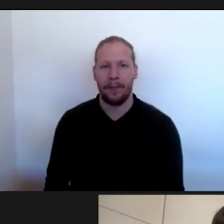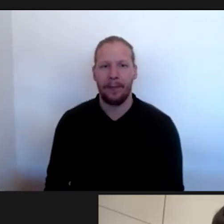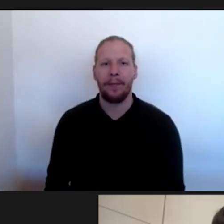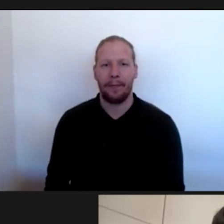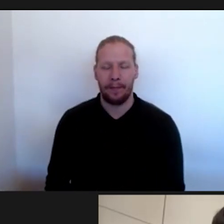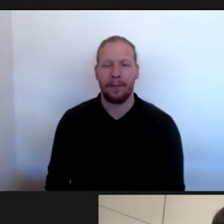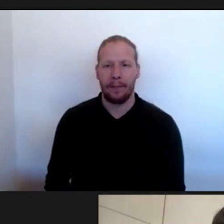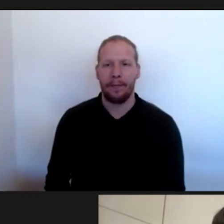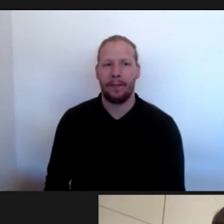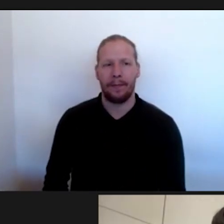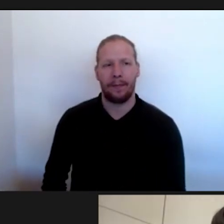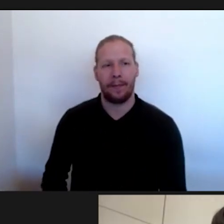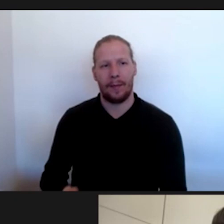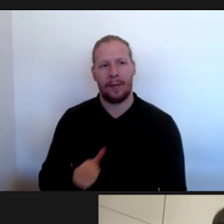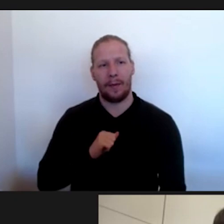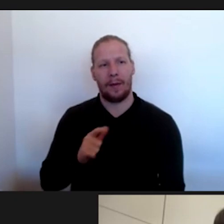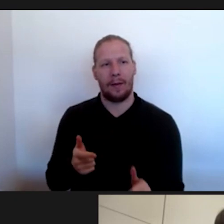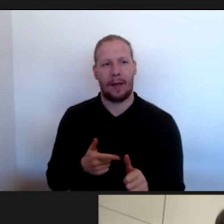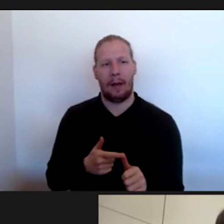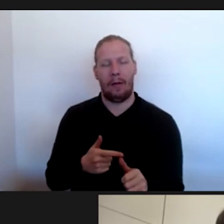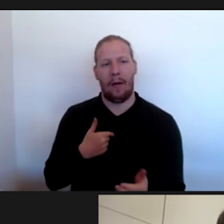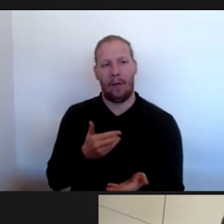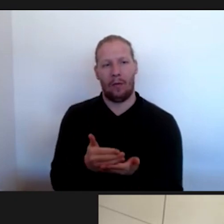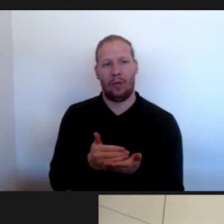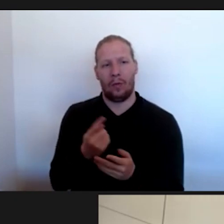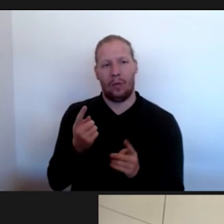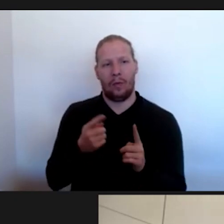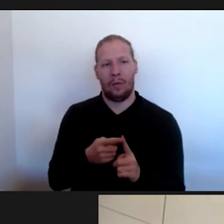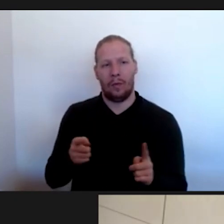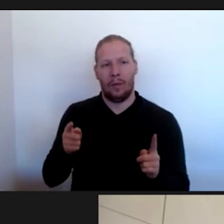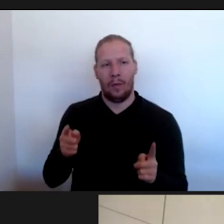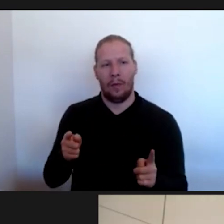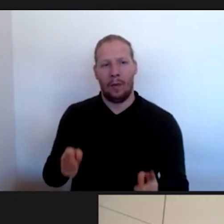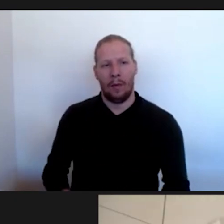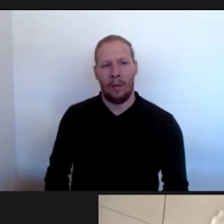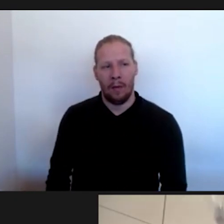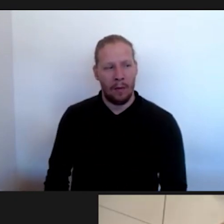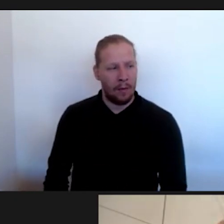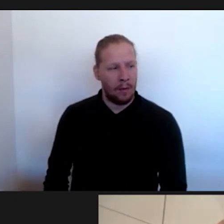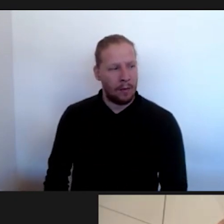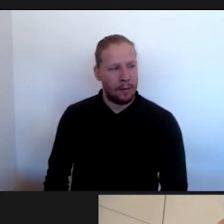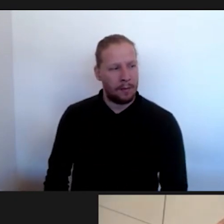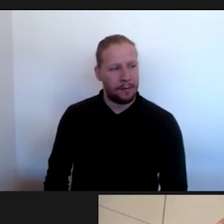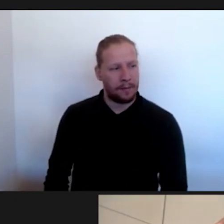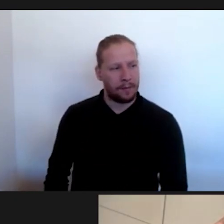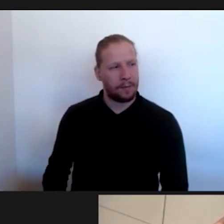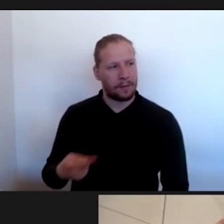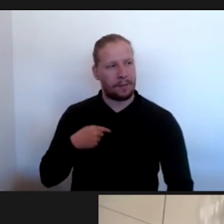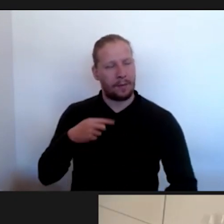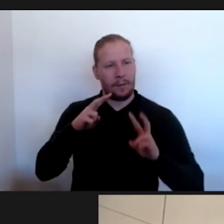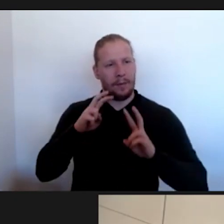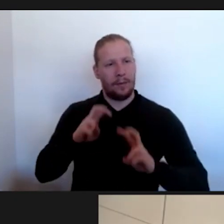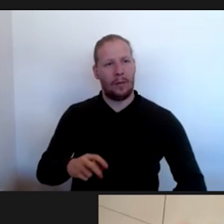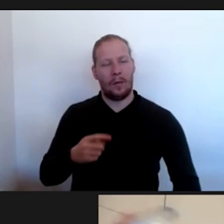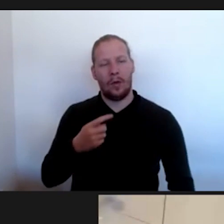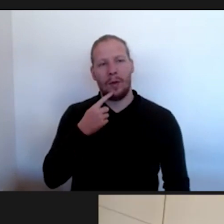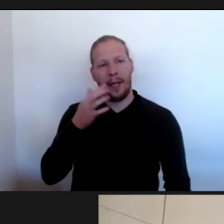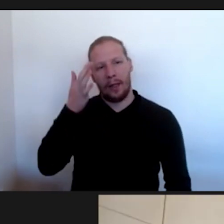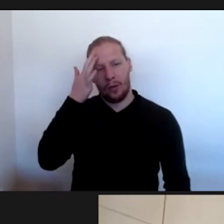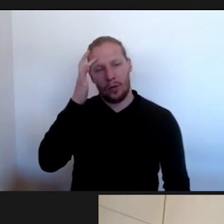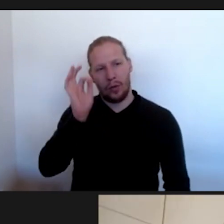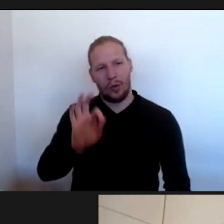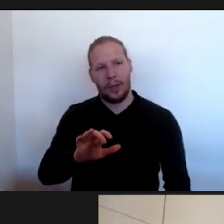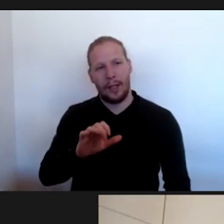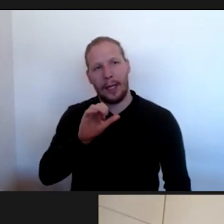Kiara. If I share one sentence here, is I would like, as a researcher, would suggest is spending time